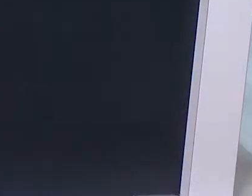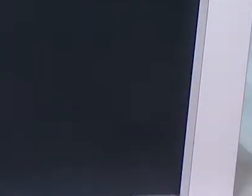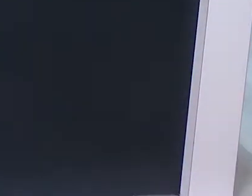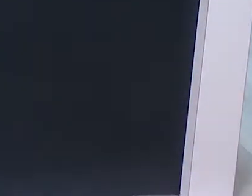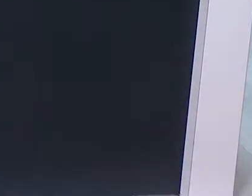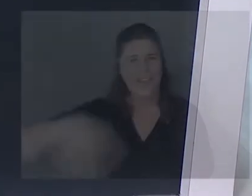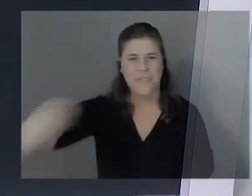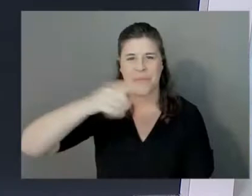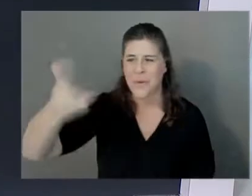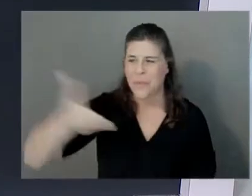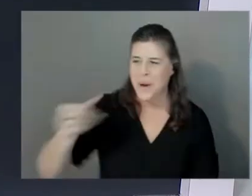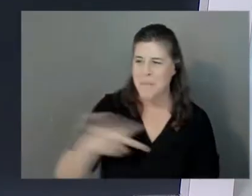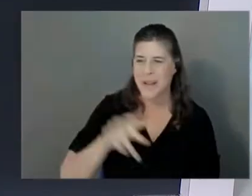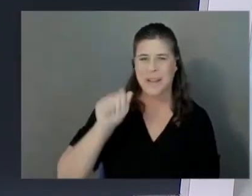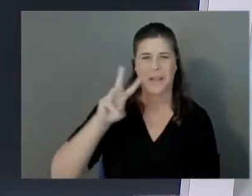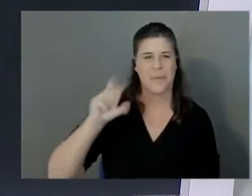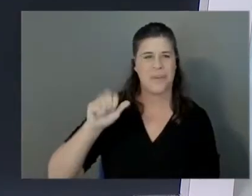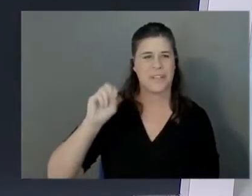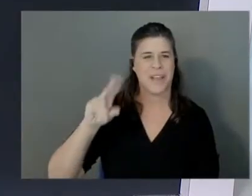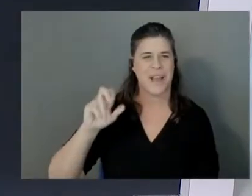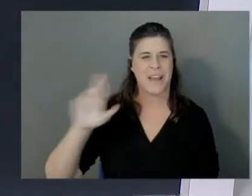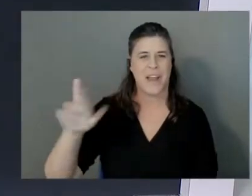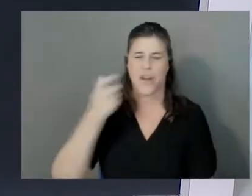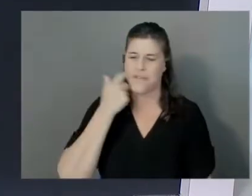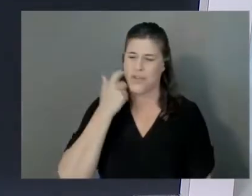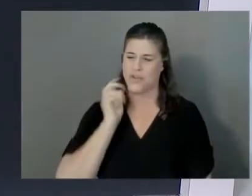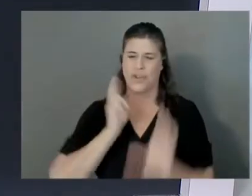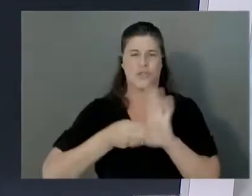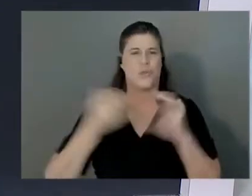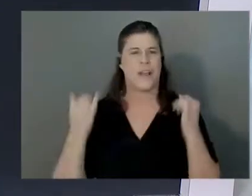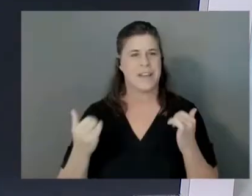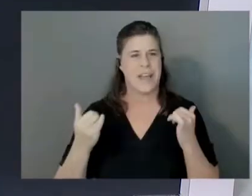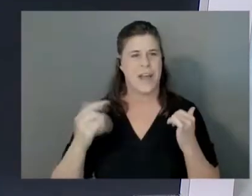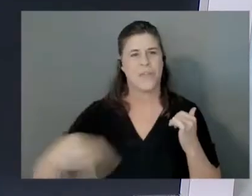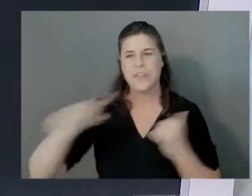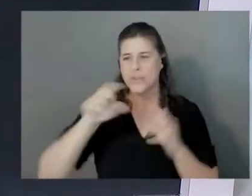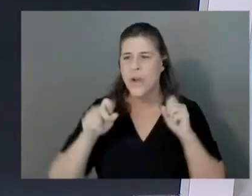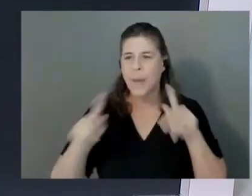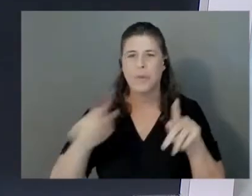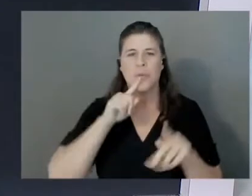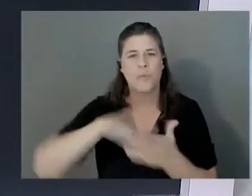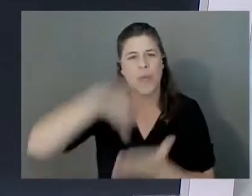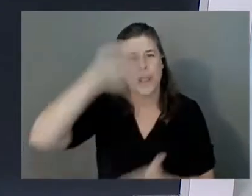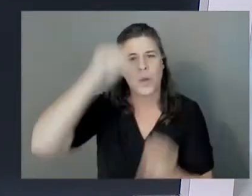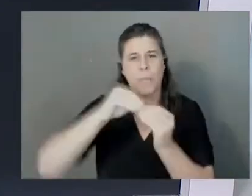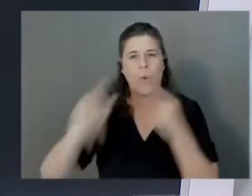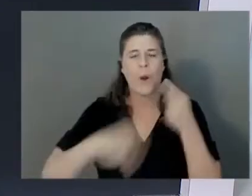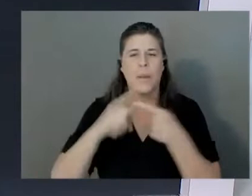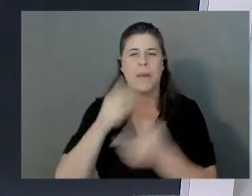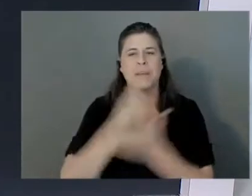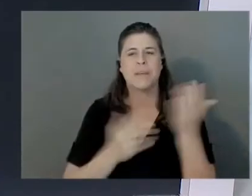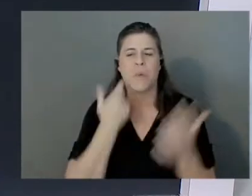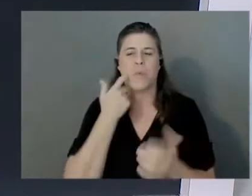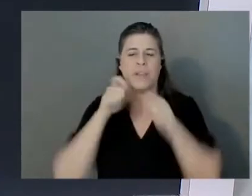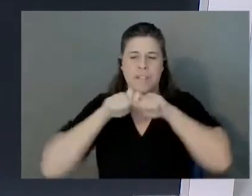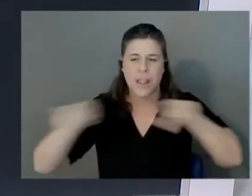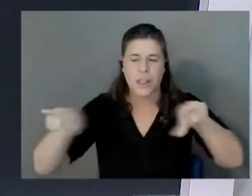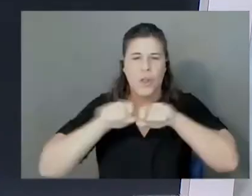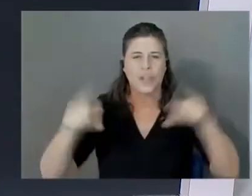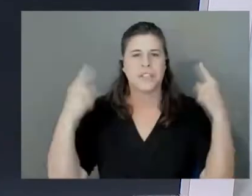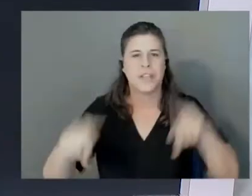welcome back to AWS On Air. If you're just tuning in, this is your opportunity to learn more about some of the recent launches that are happening here